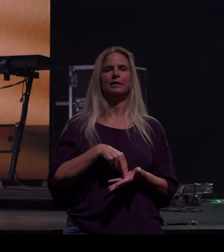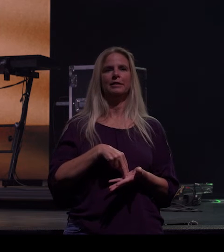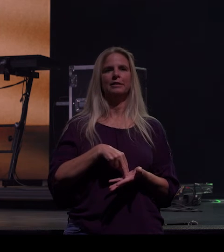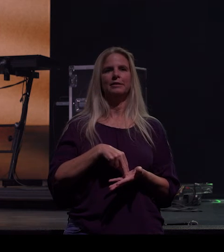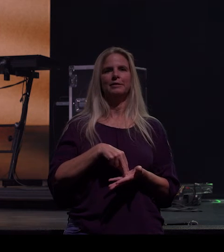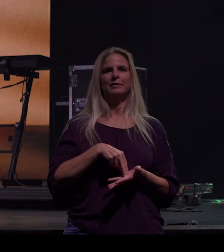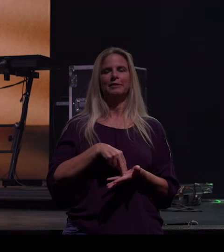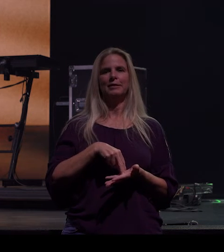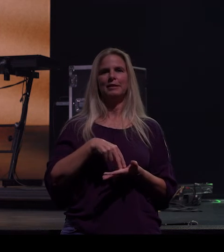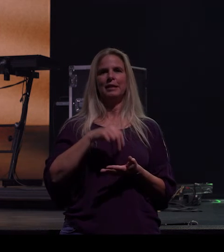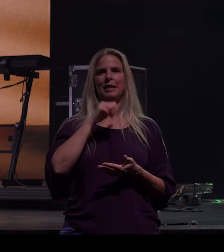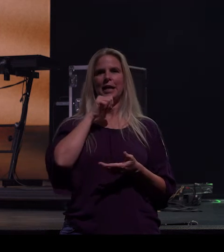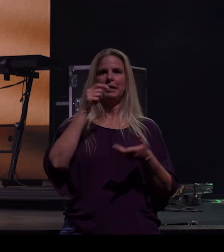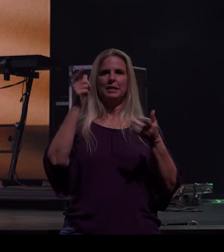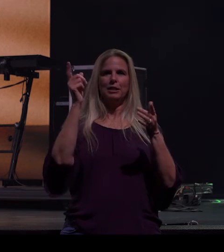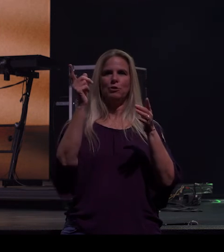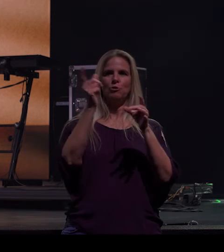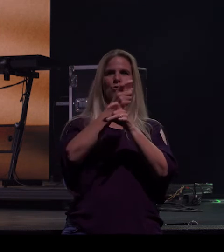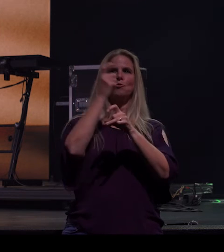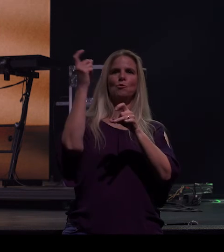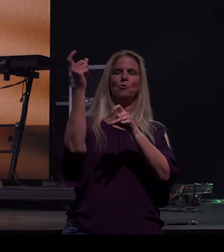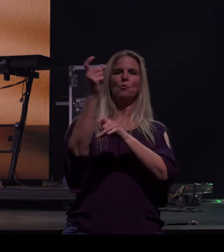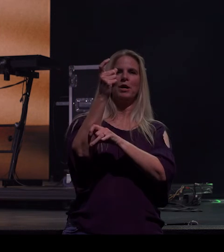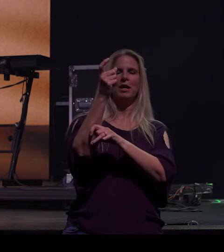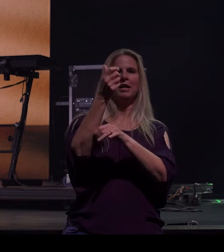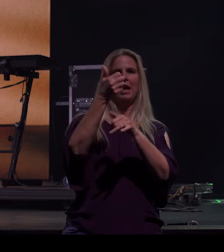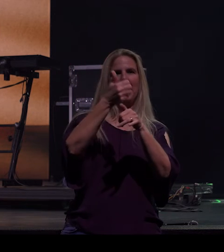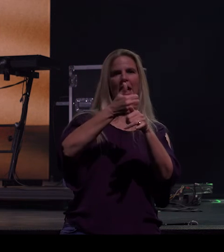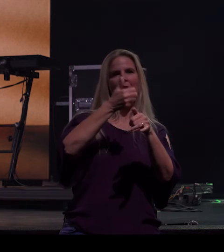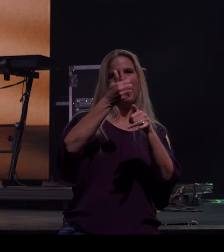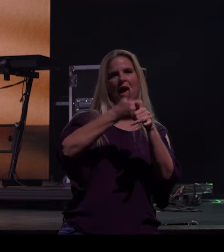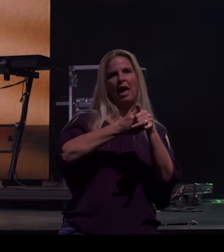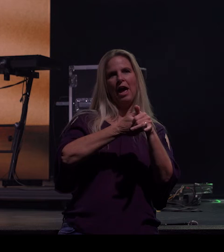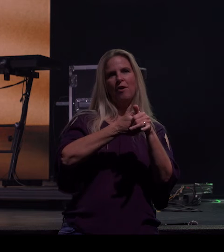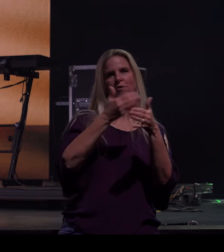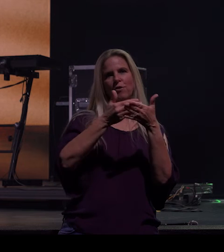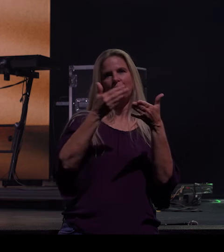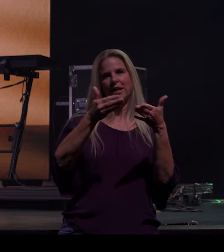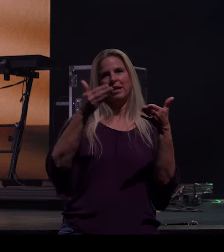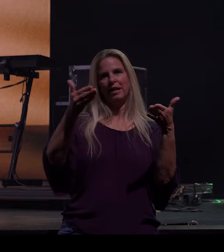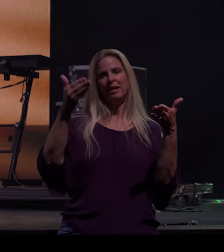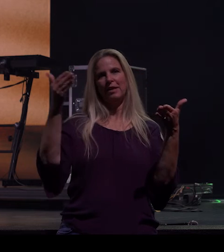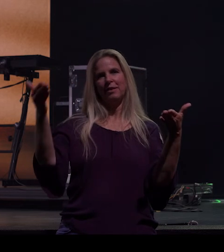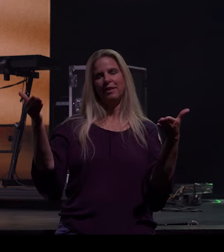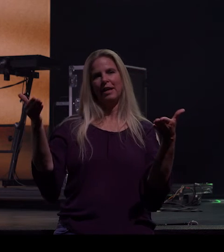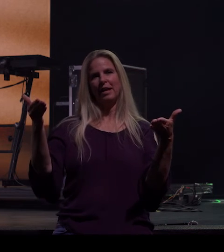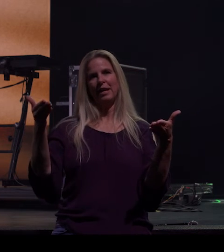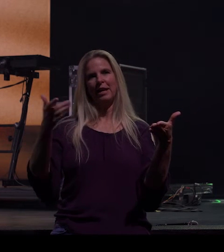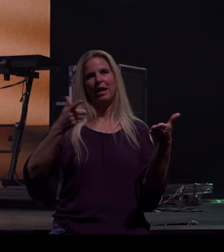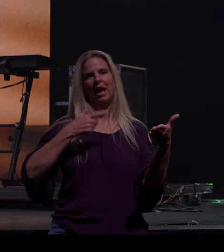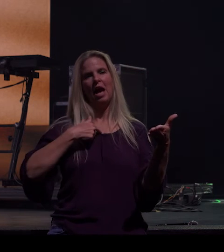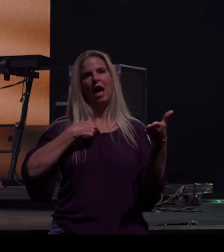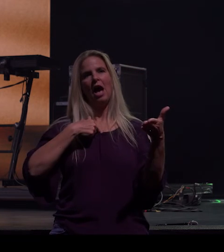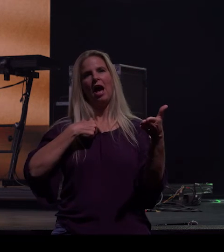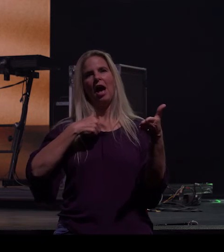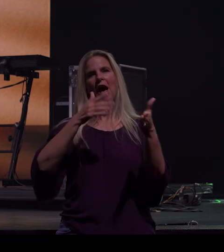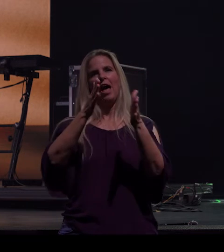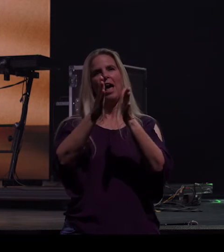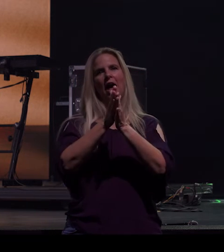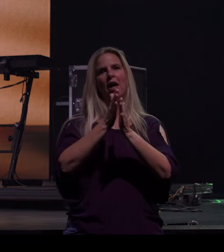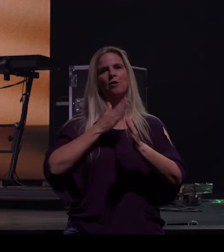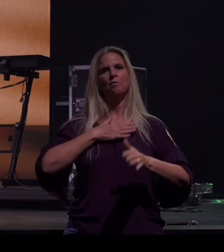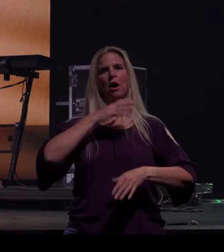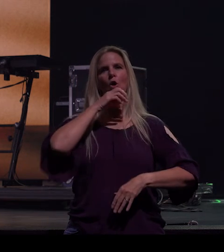the whole entire show is every item I bid on, I turned around and asked my 19-year-old stupid